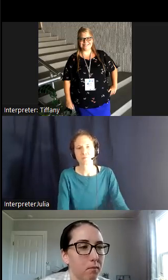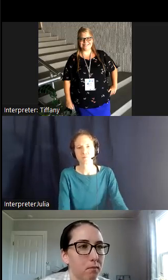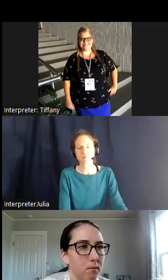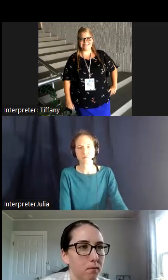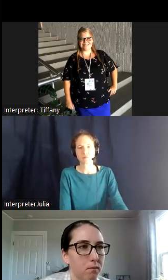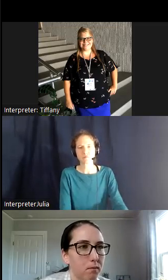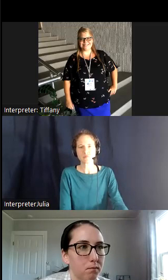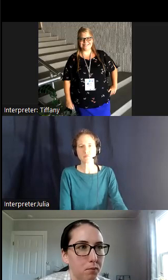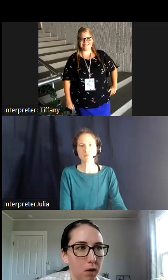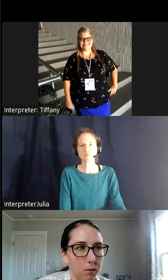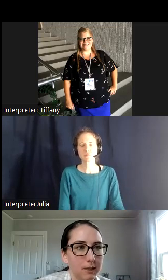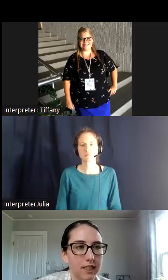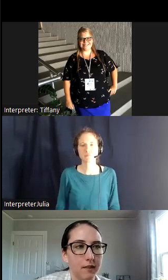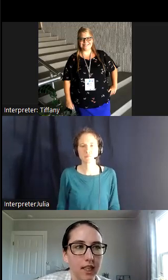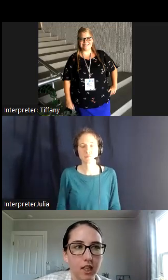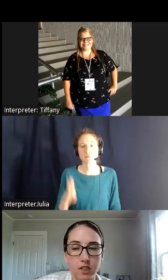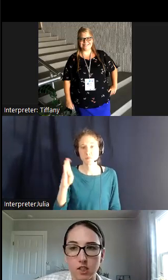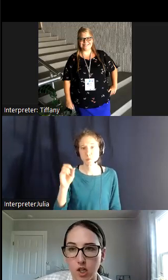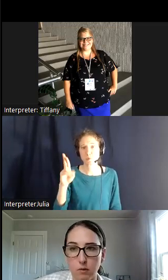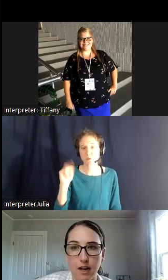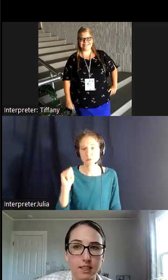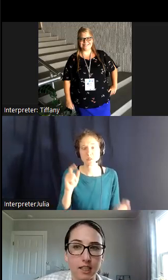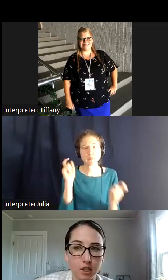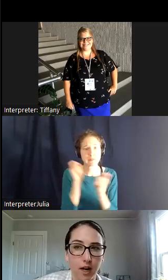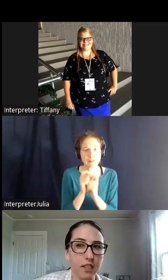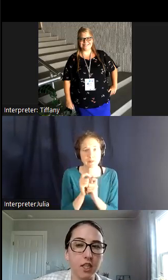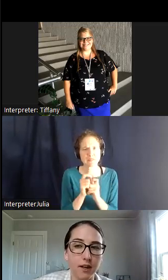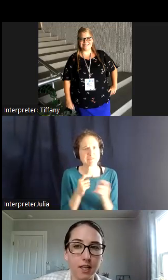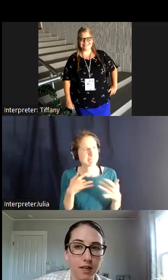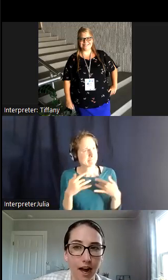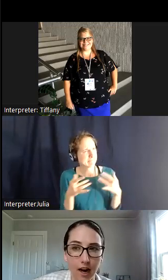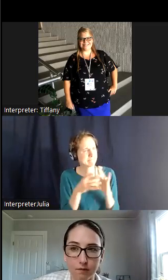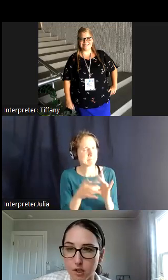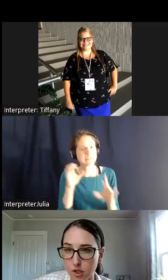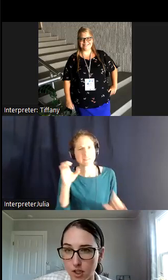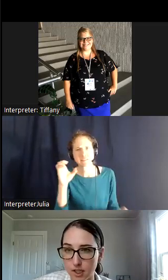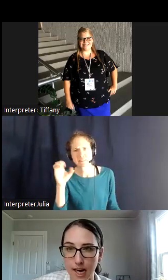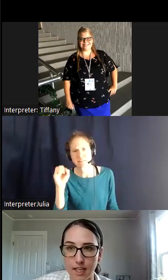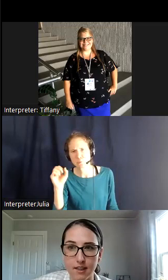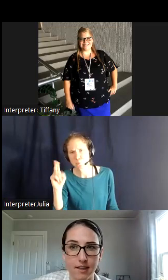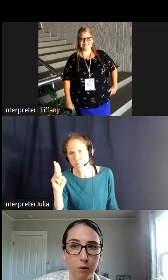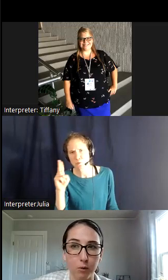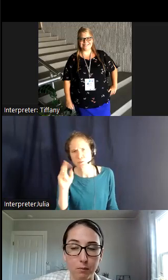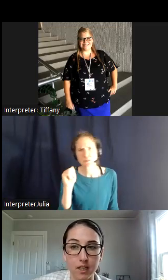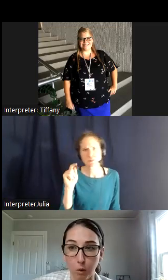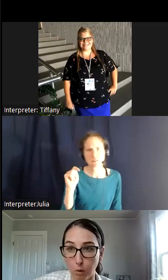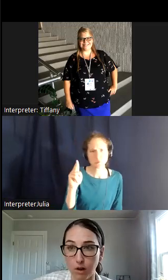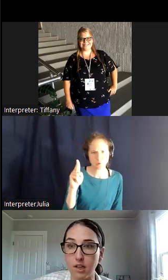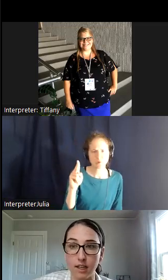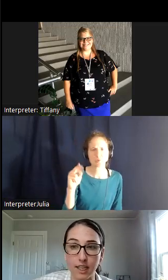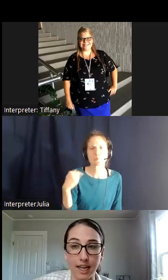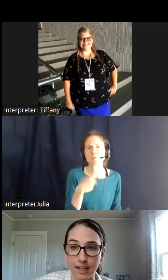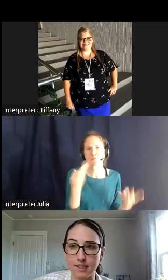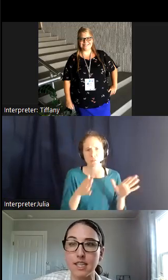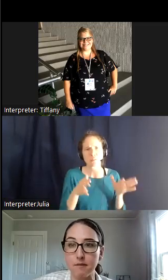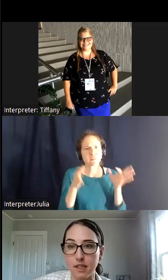seeing from Barbara specifically the concern around CSU or ATU. I think we have for sure decided that that would be an or,